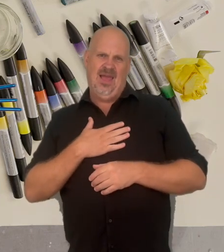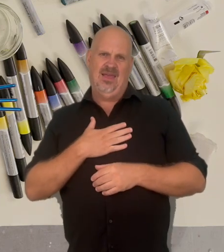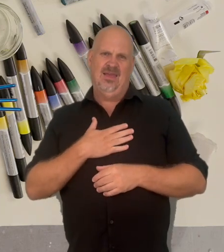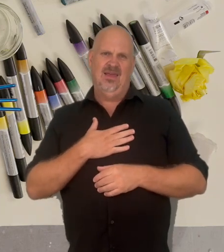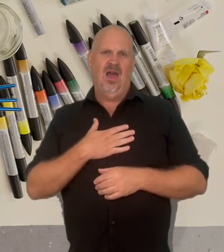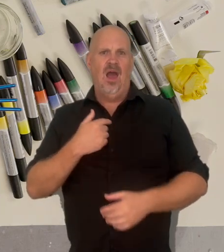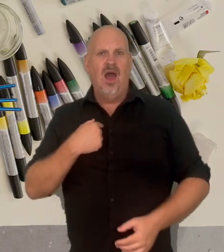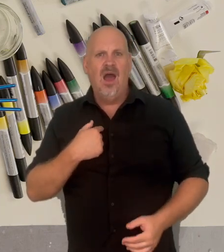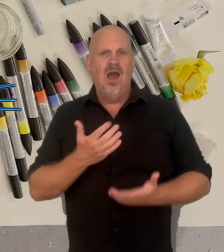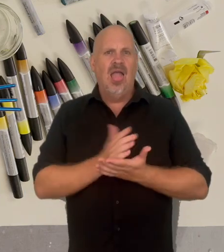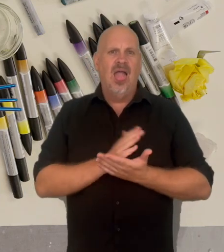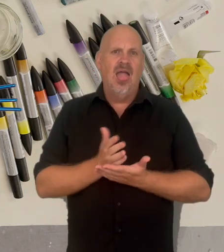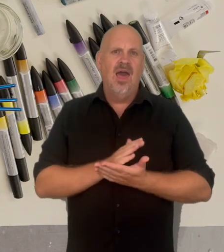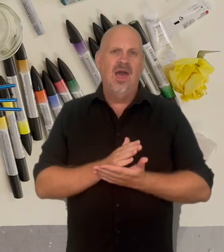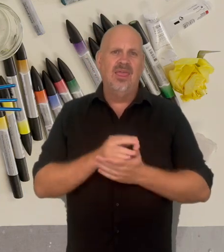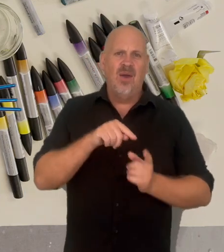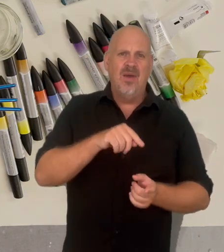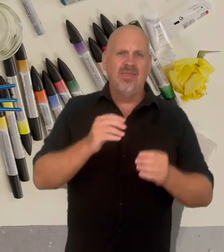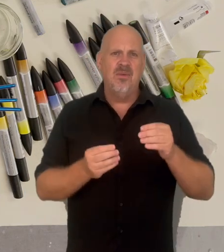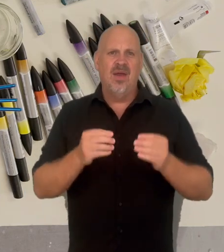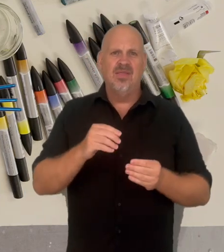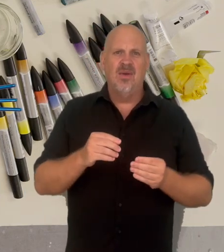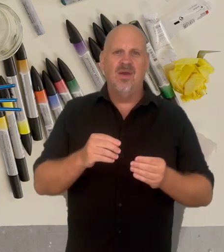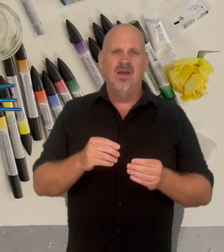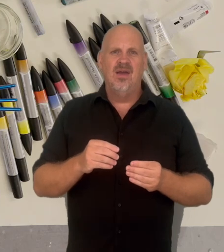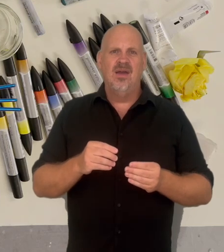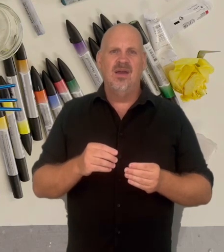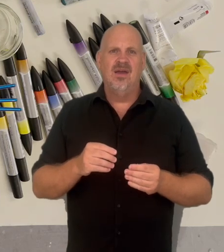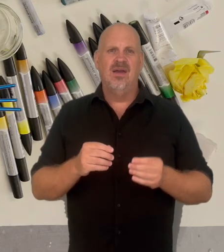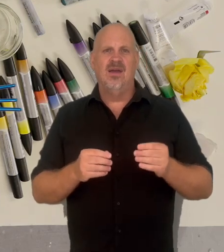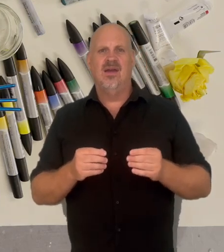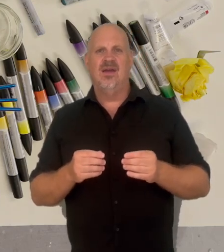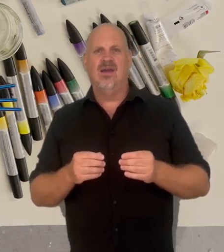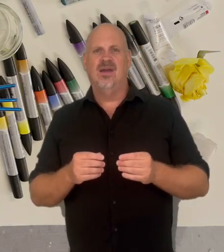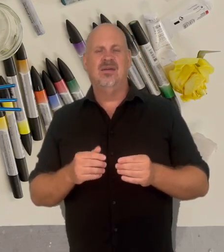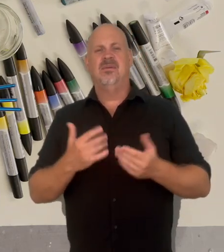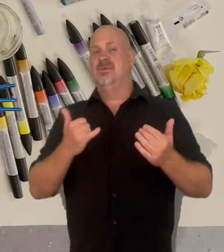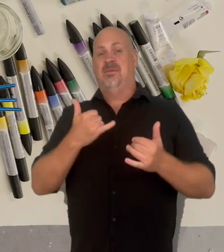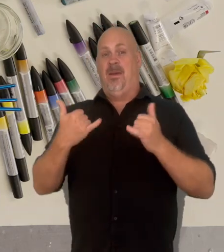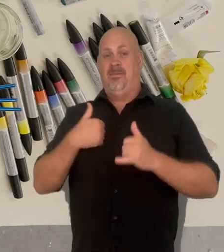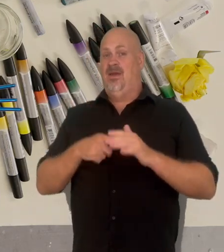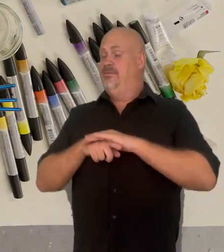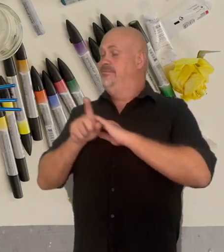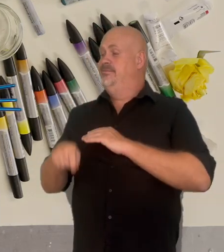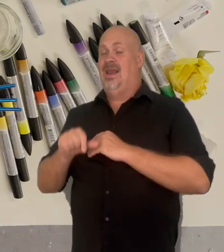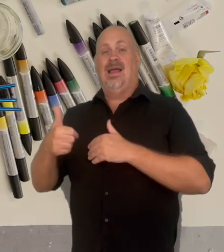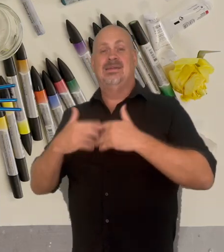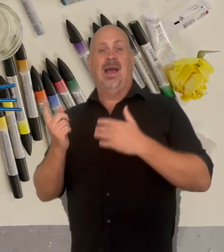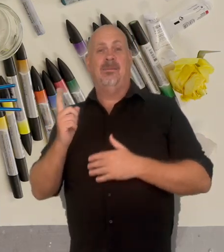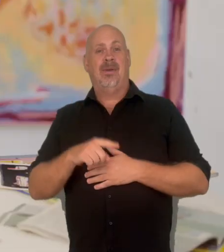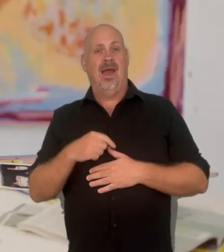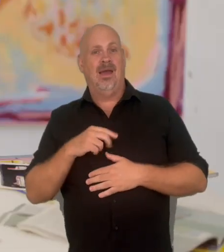up, which is often the way. So I have to go away, leave my studio and then come back the next day and have a look. But I have to make a